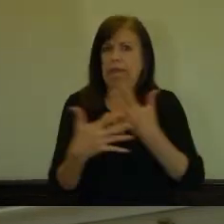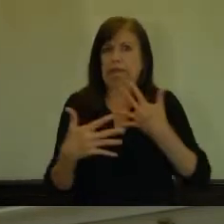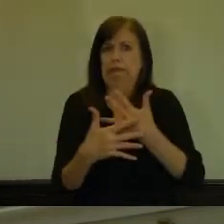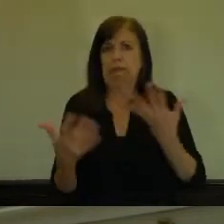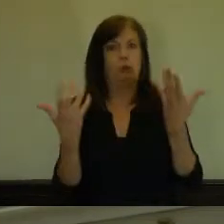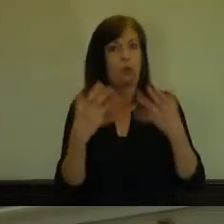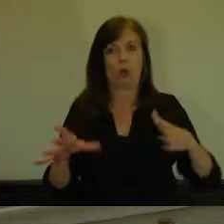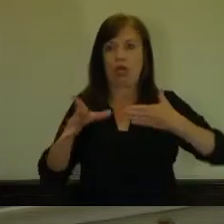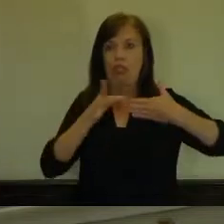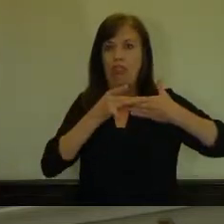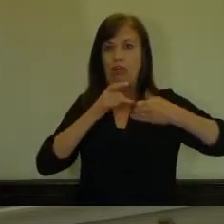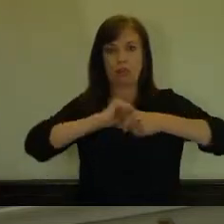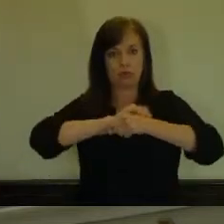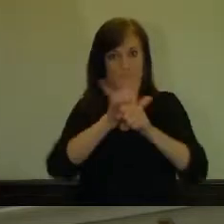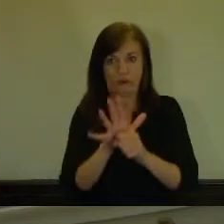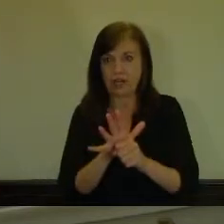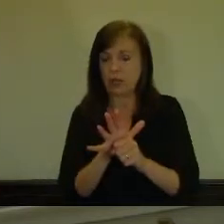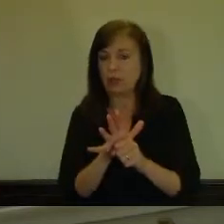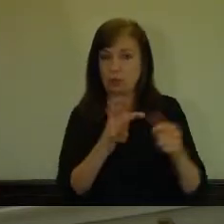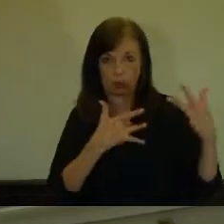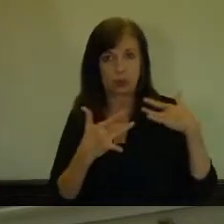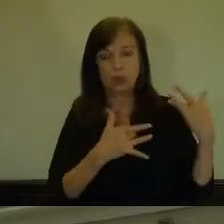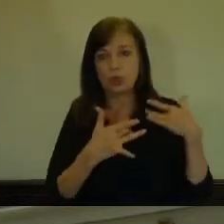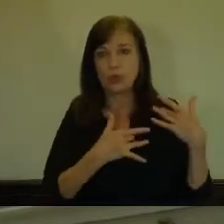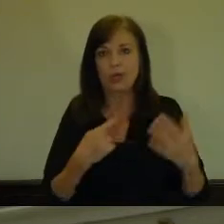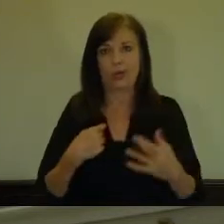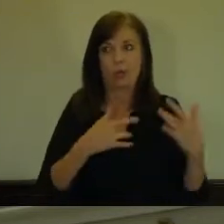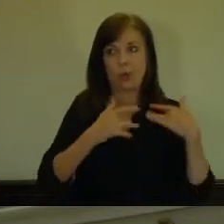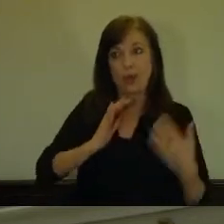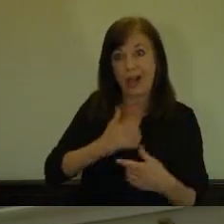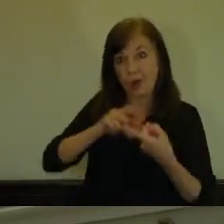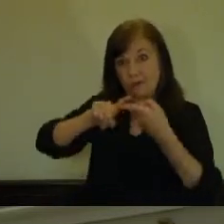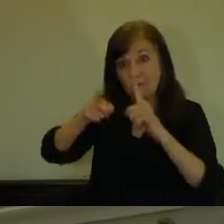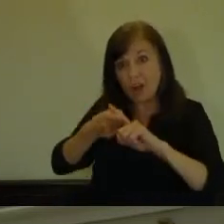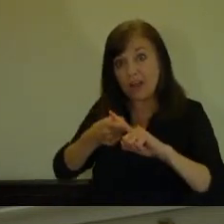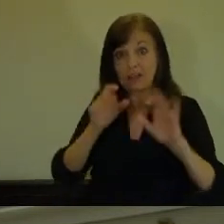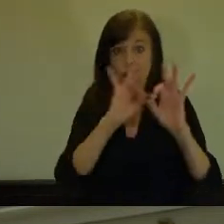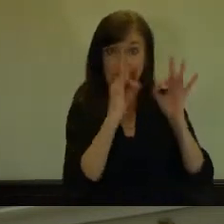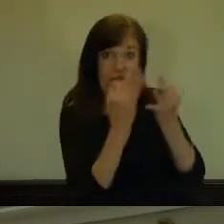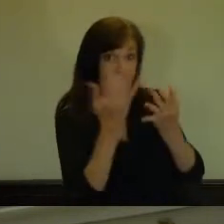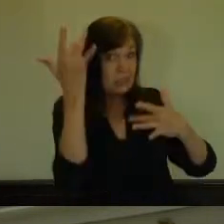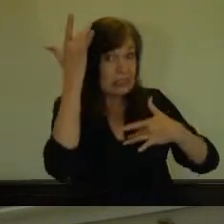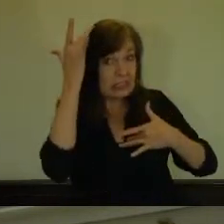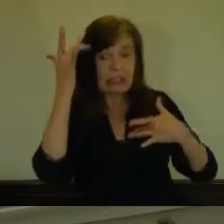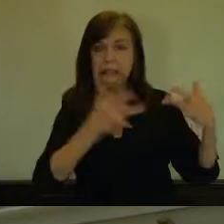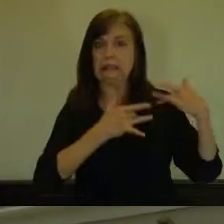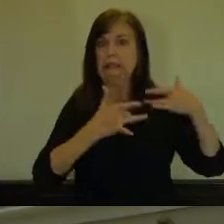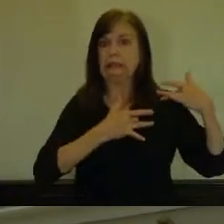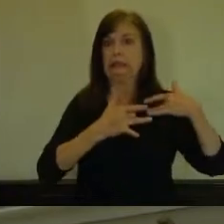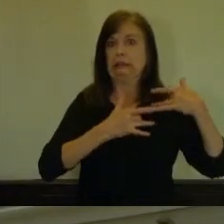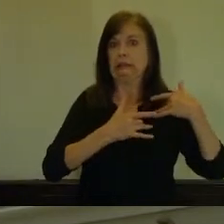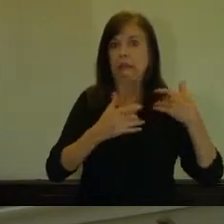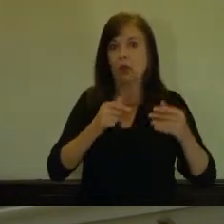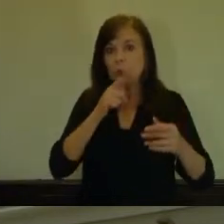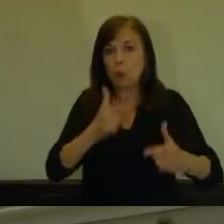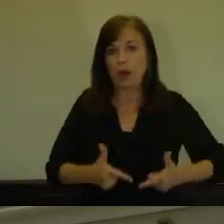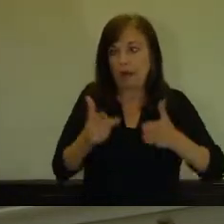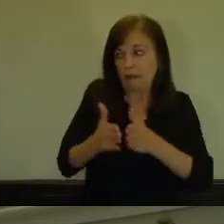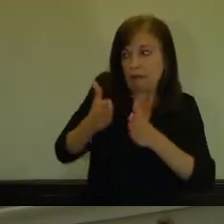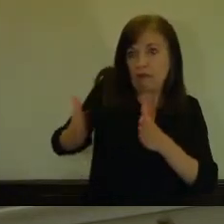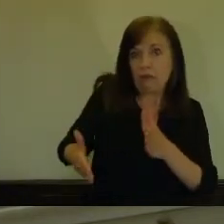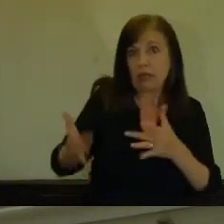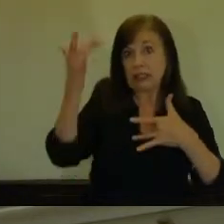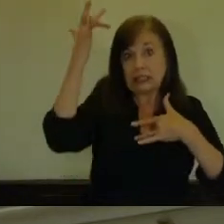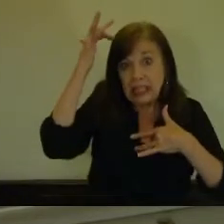day of what could happen to us, to our friends, to our families, and neighbors who succumb to